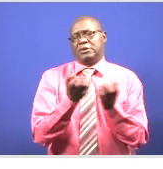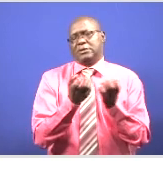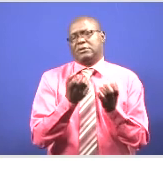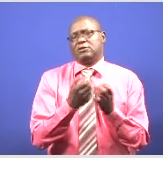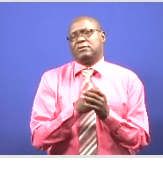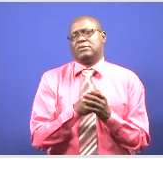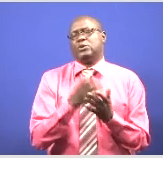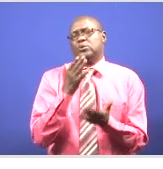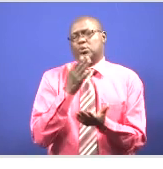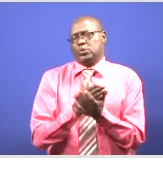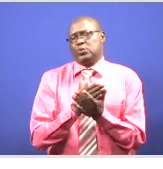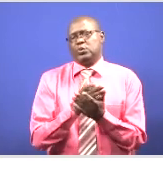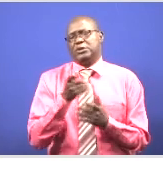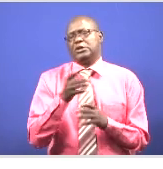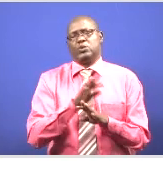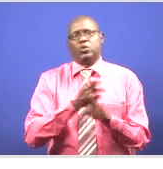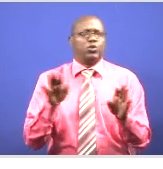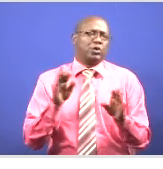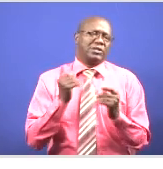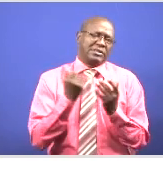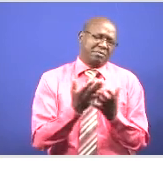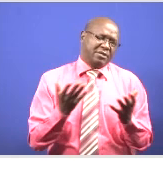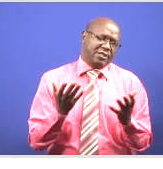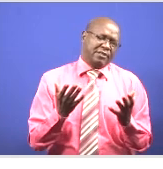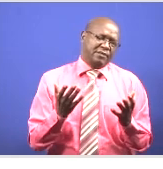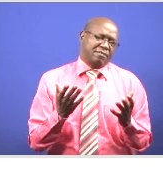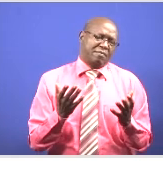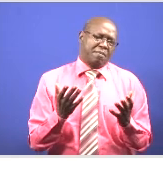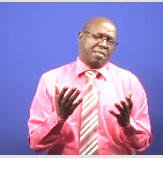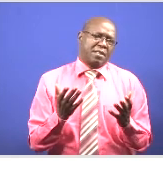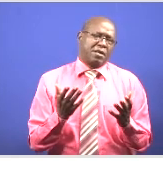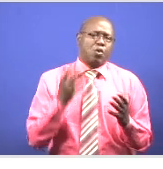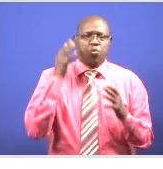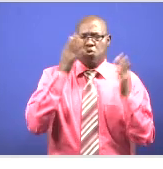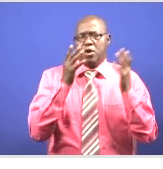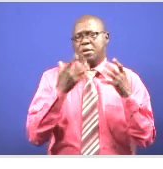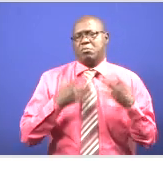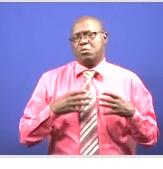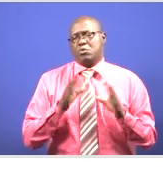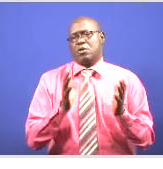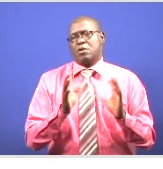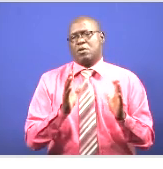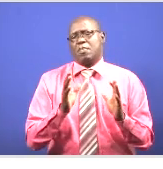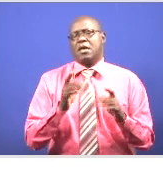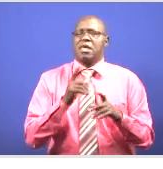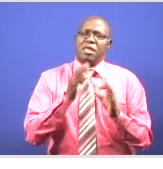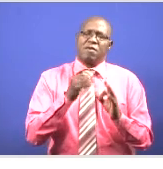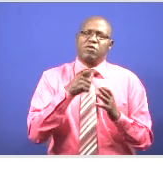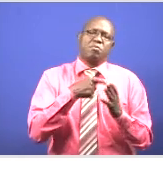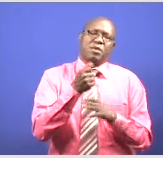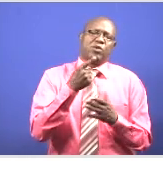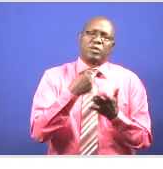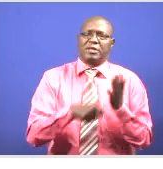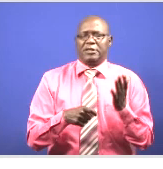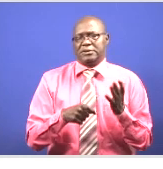it's not something that really should worry people, as long as you pay your taxes as you have always been